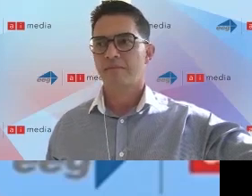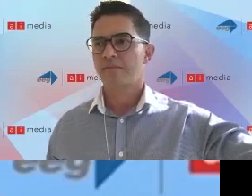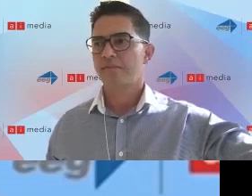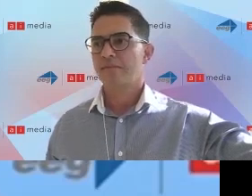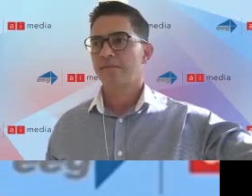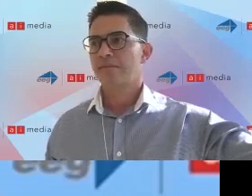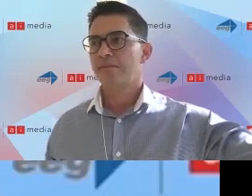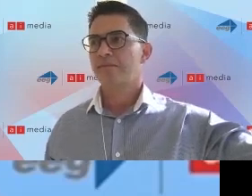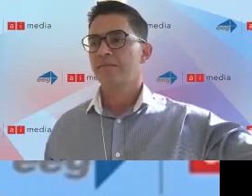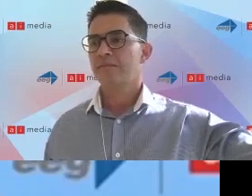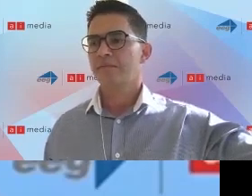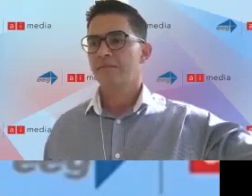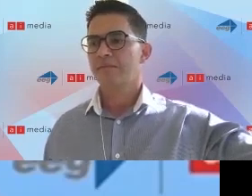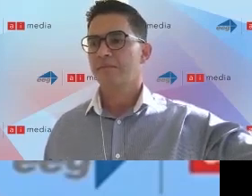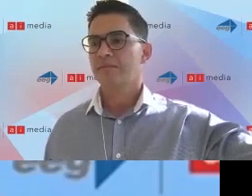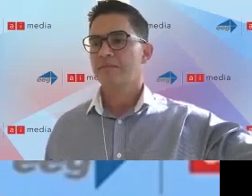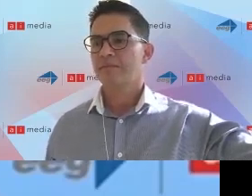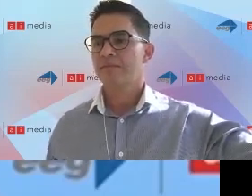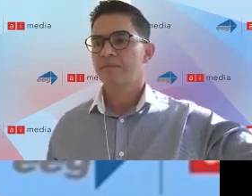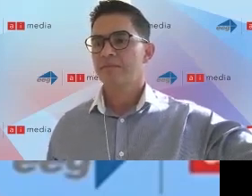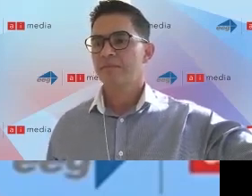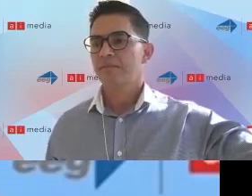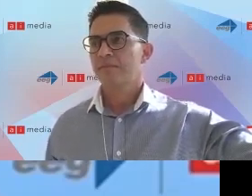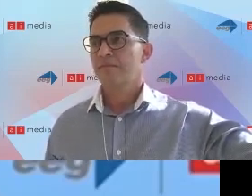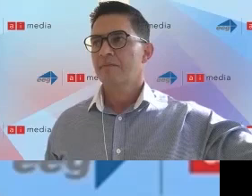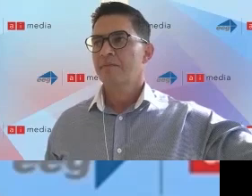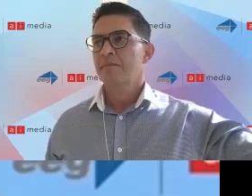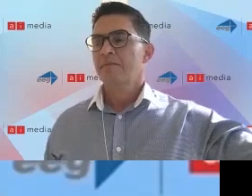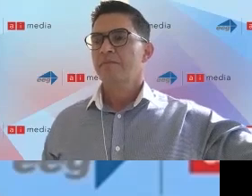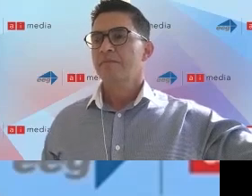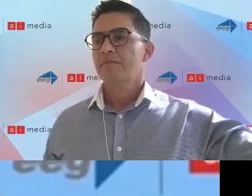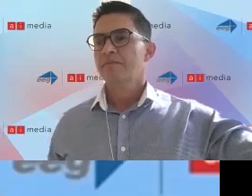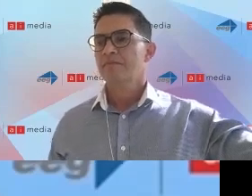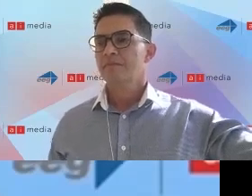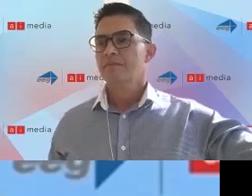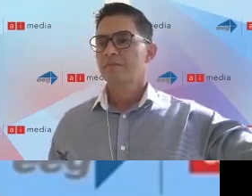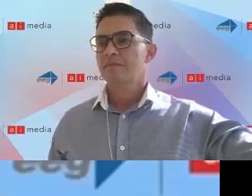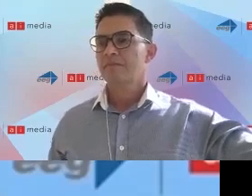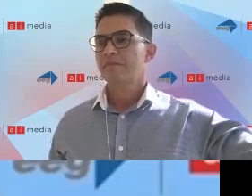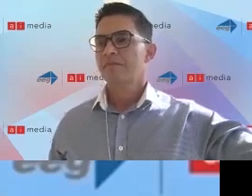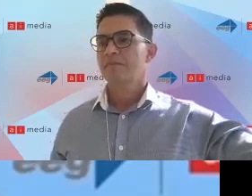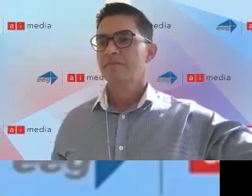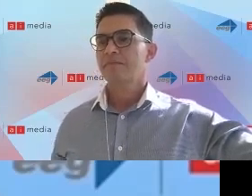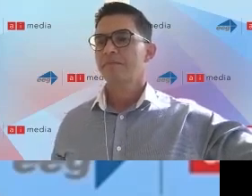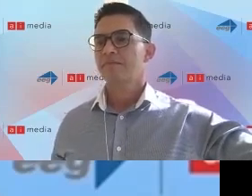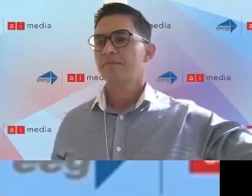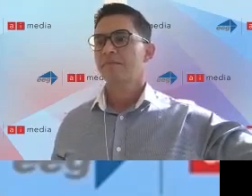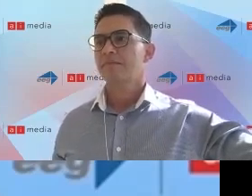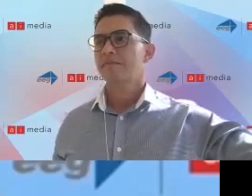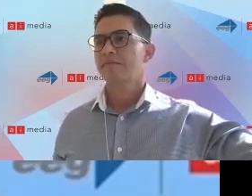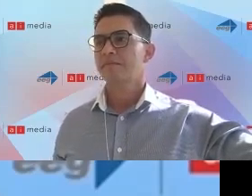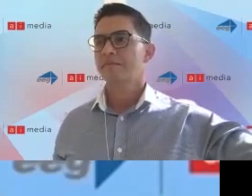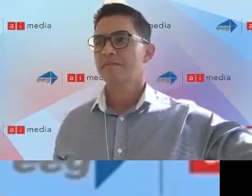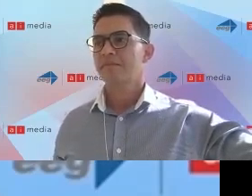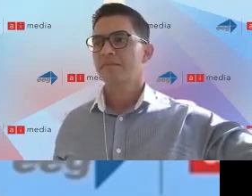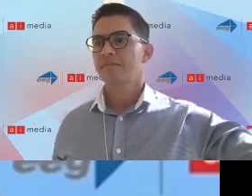and shifts towards standardization of vendors and practices. AI Media has the global team, technology,